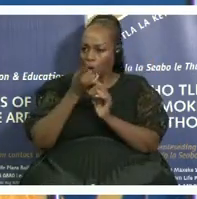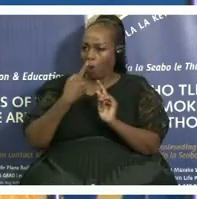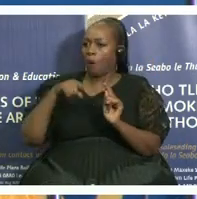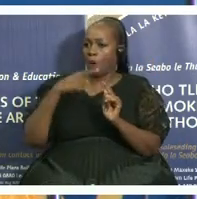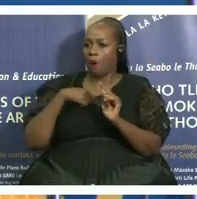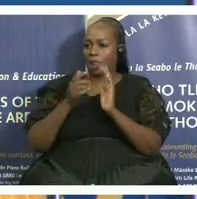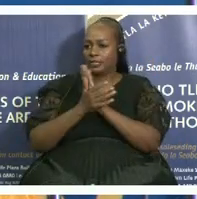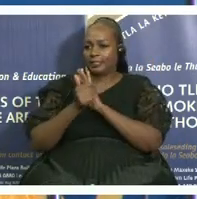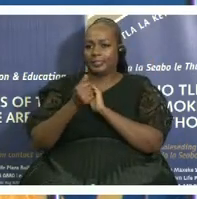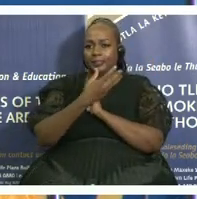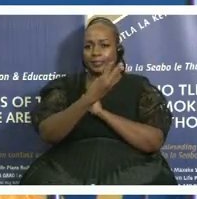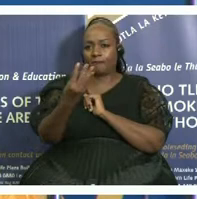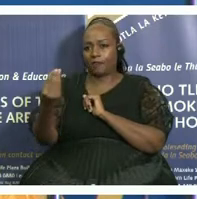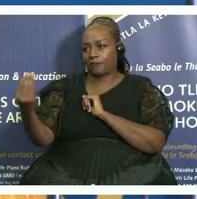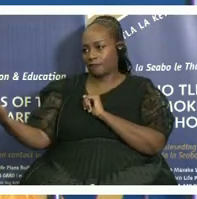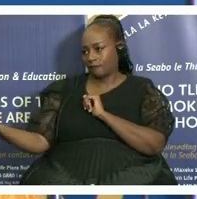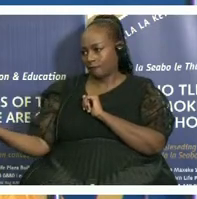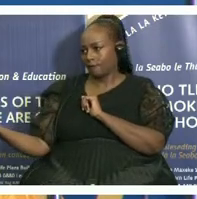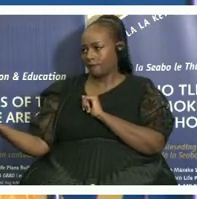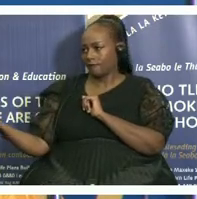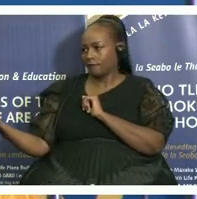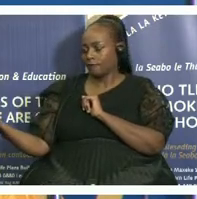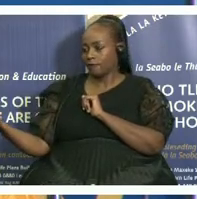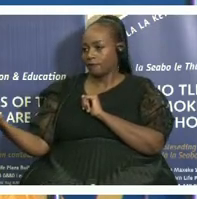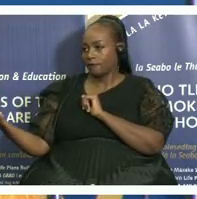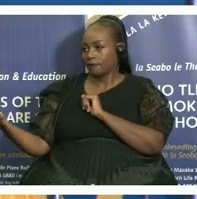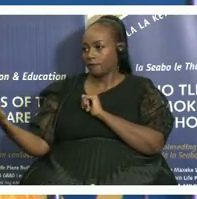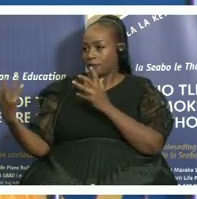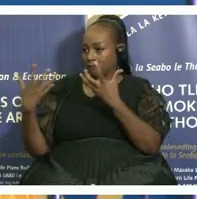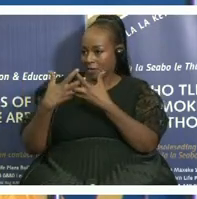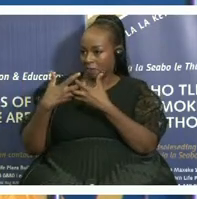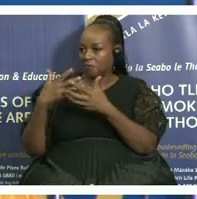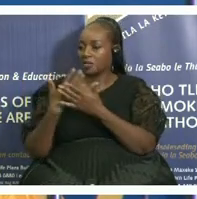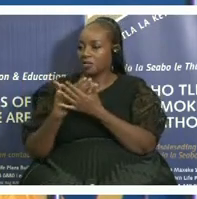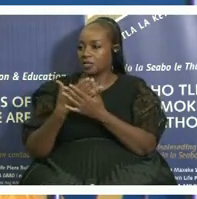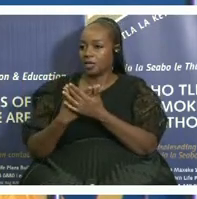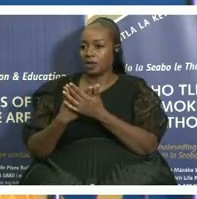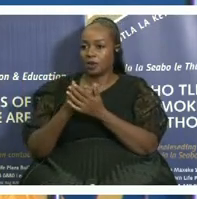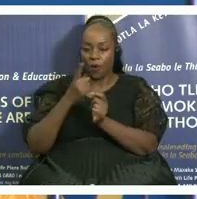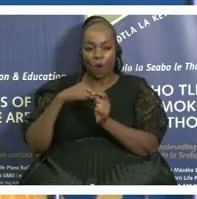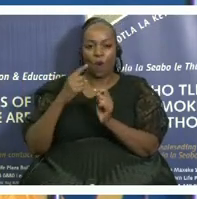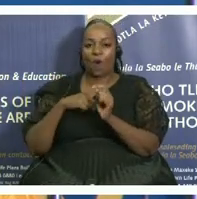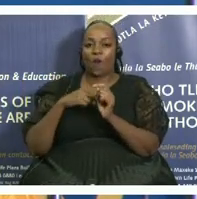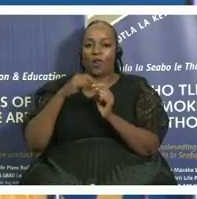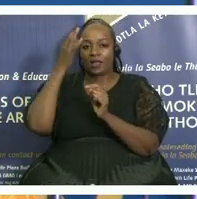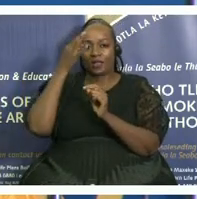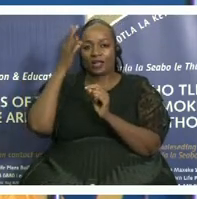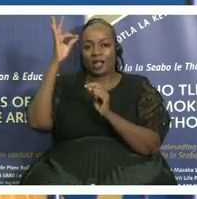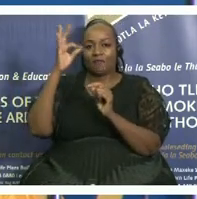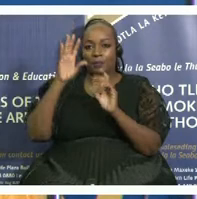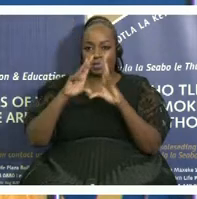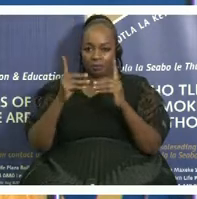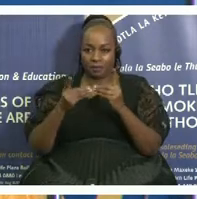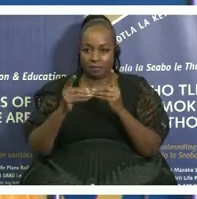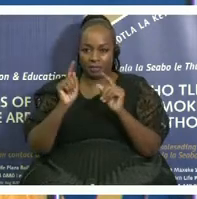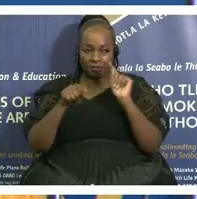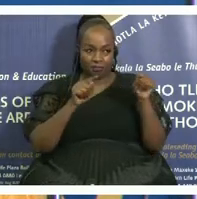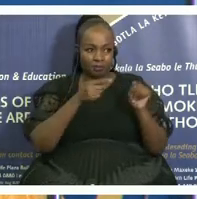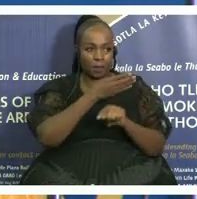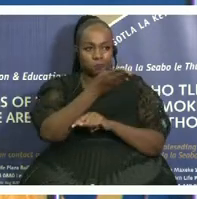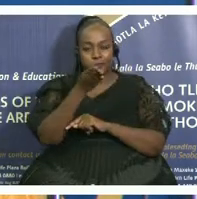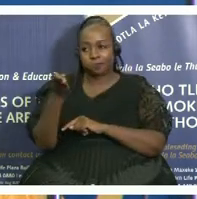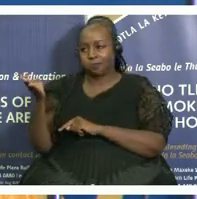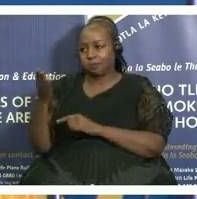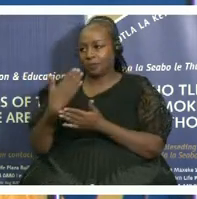tsena ka the public sector. An intensive skill audit and realignment process will therefore unfold as a matter